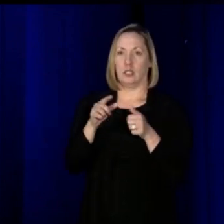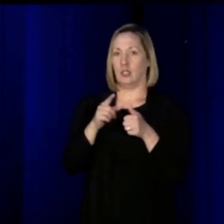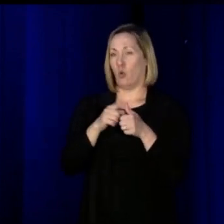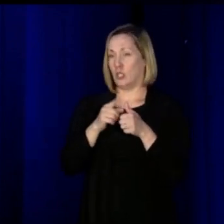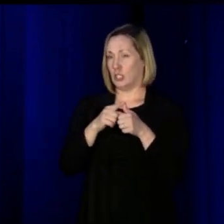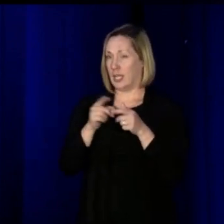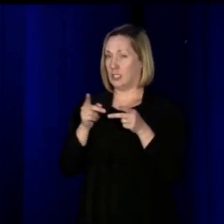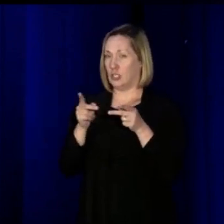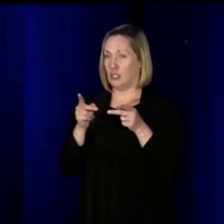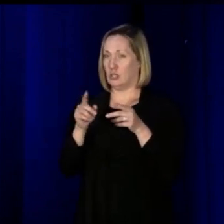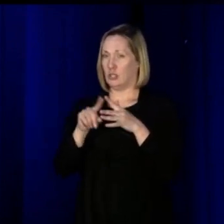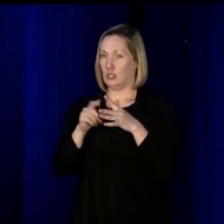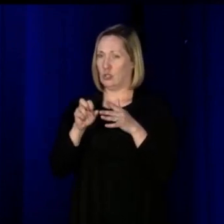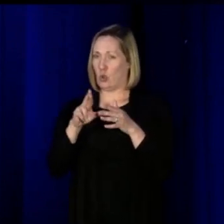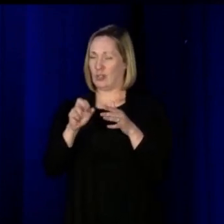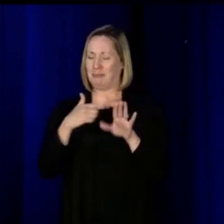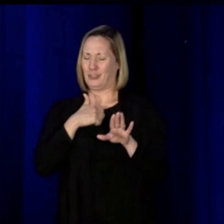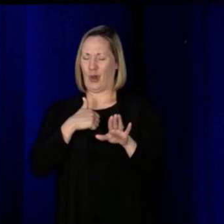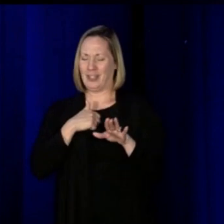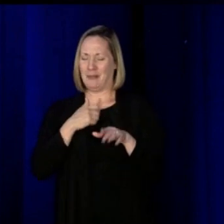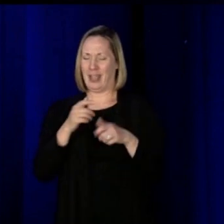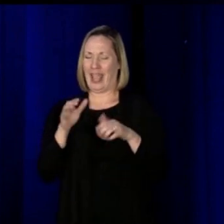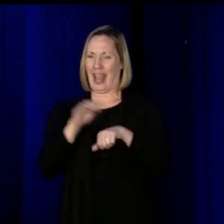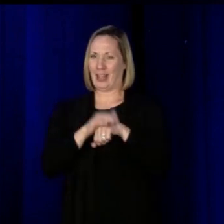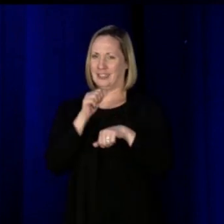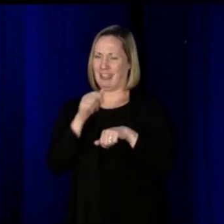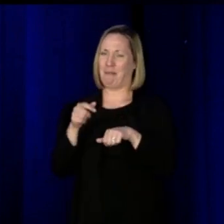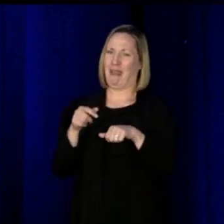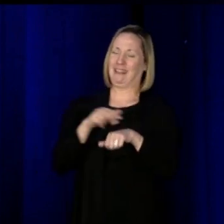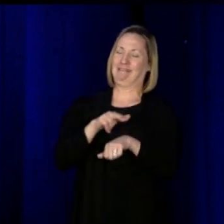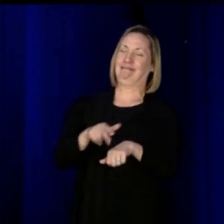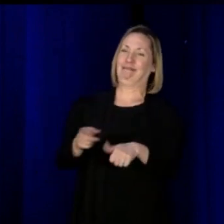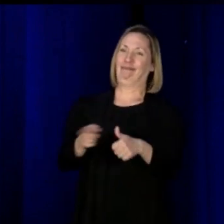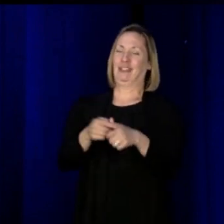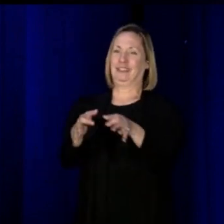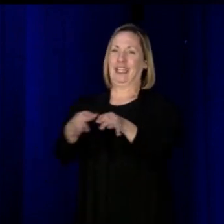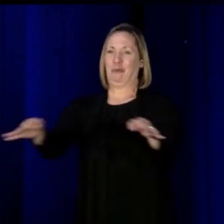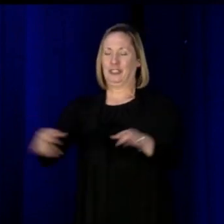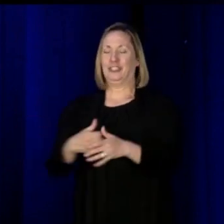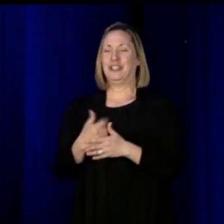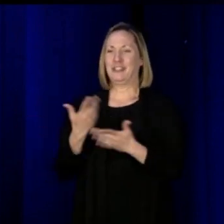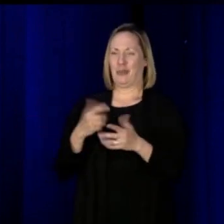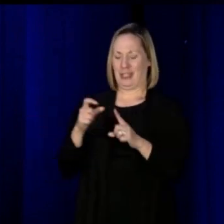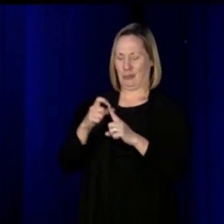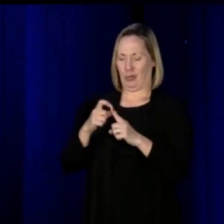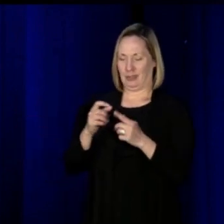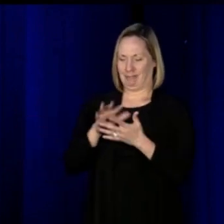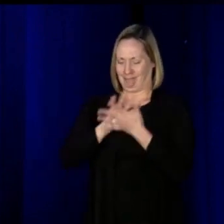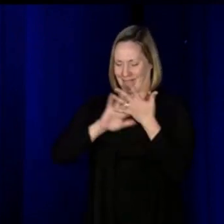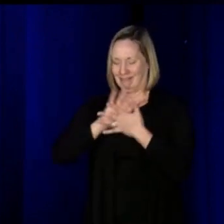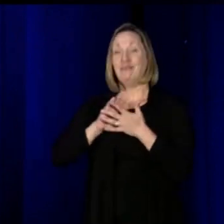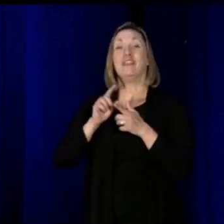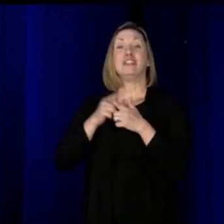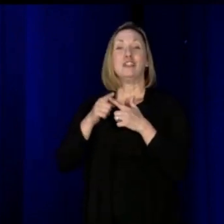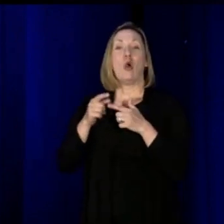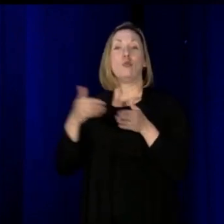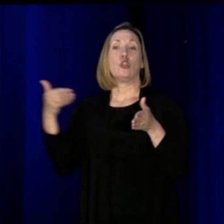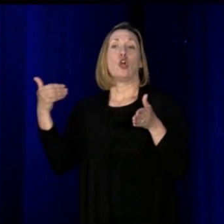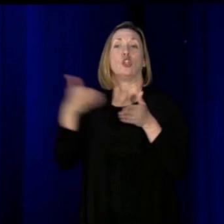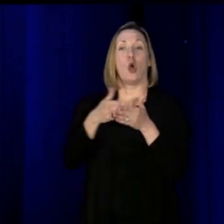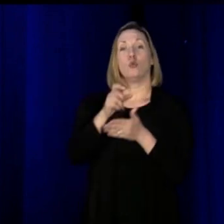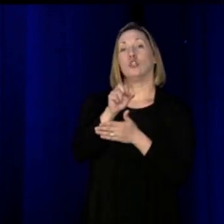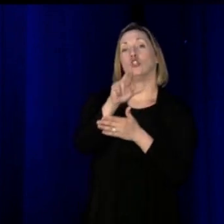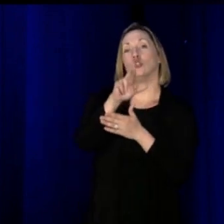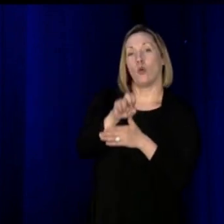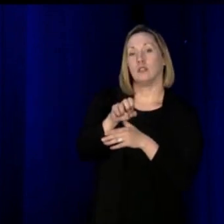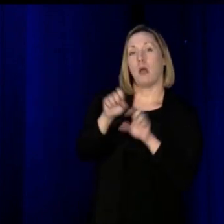origination source. Sorry, I'm not native English. You know, these words are like, man. So the source as possible. So as